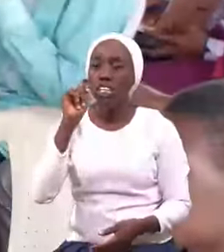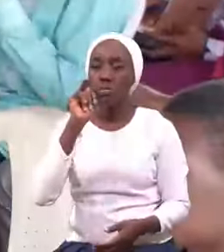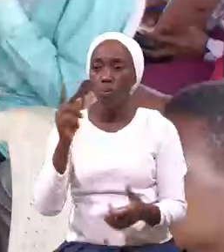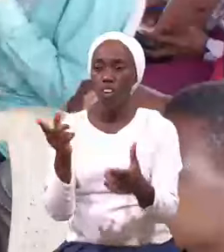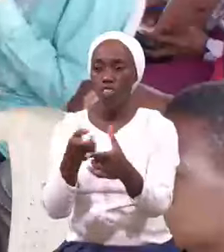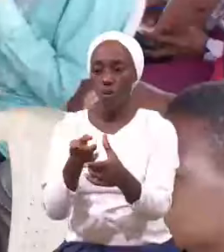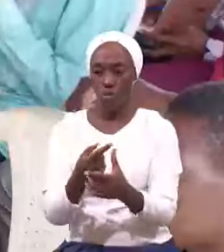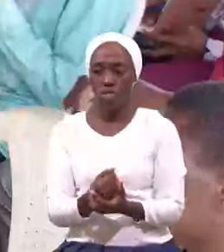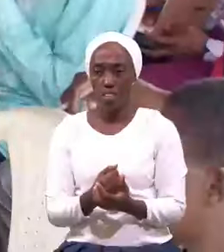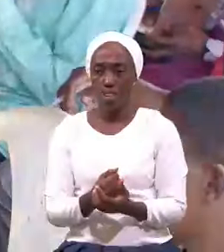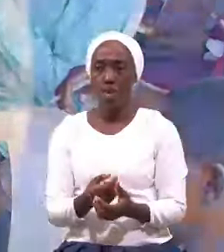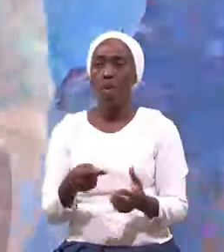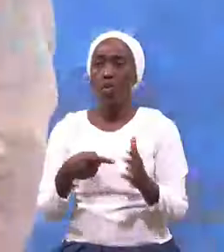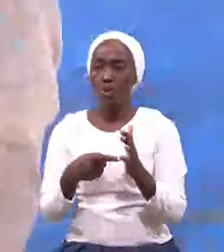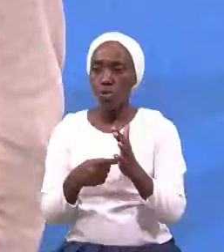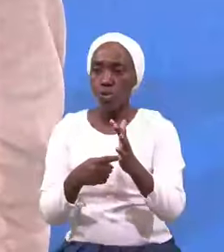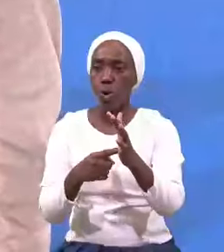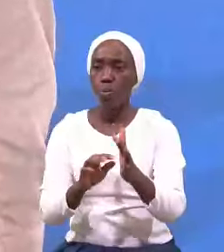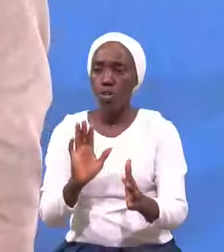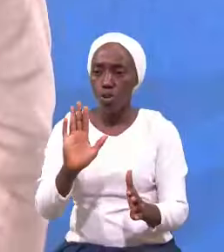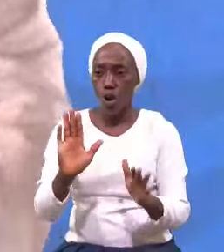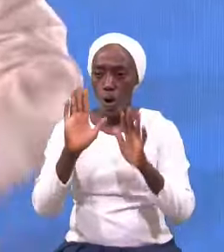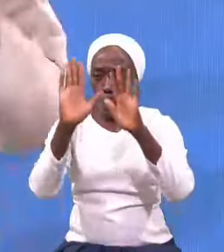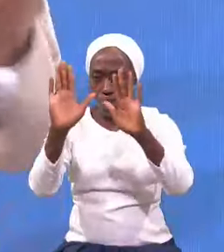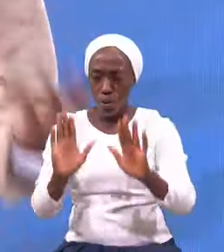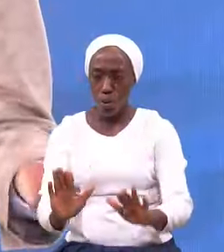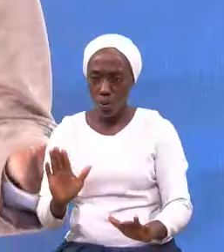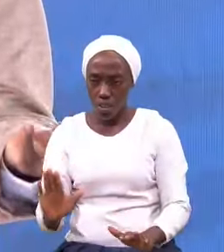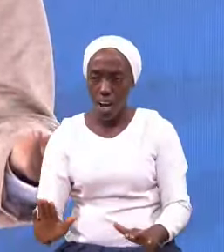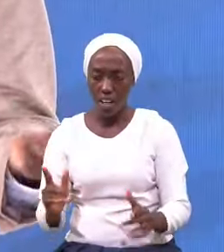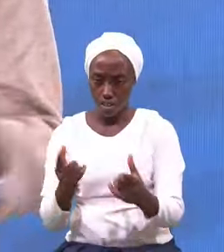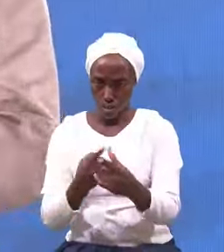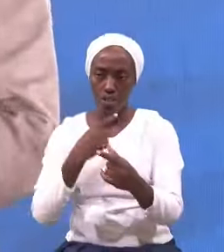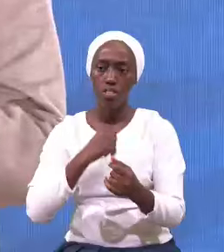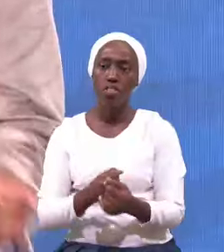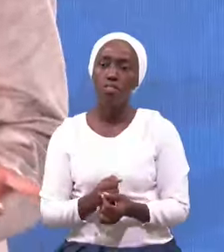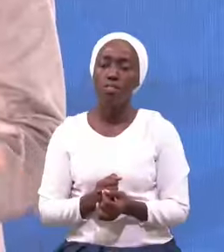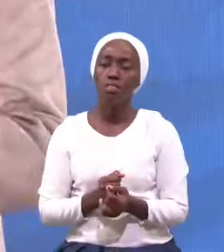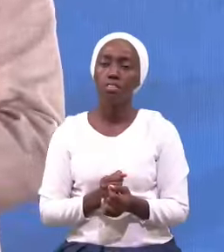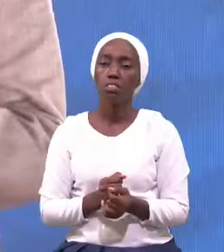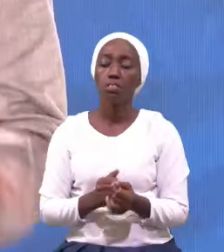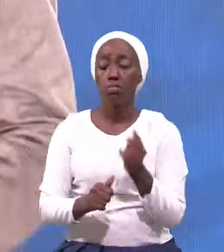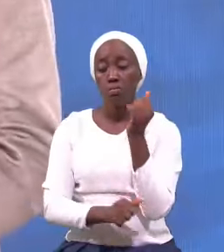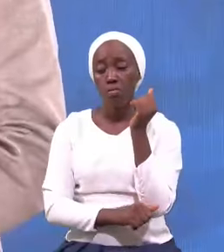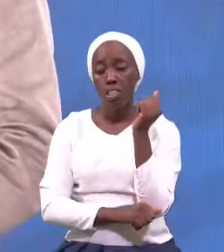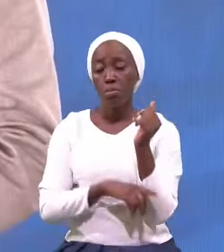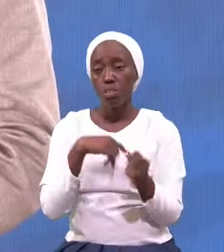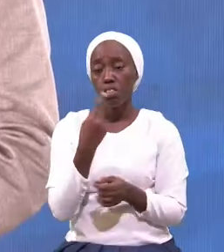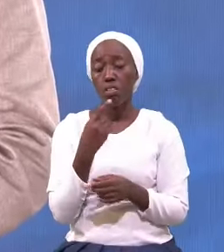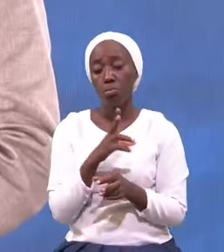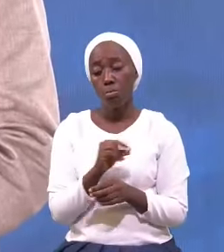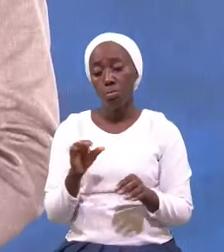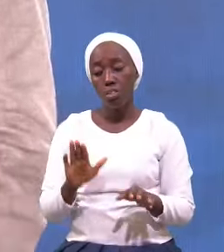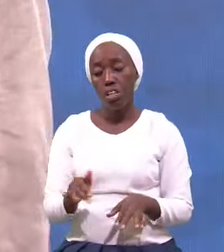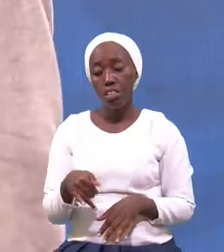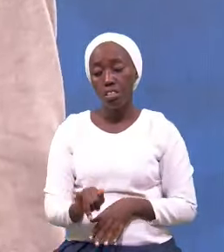Show me your miracle child first. And Abraham said, no child yet.